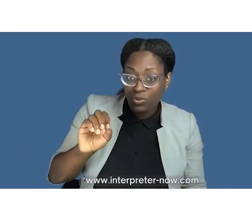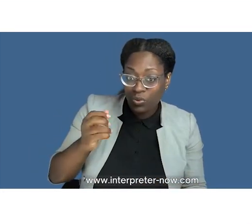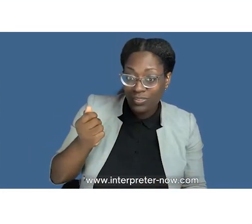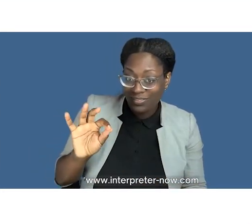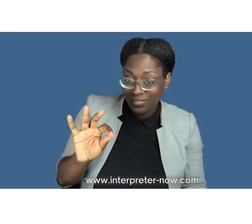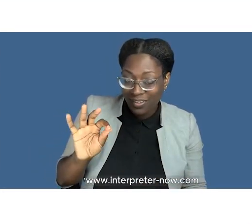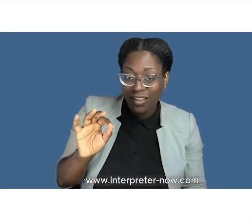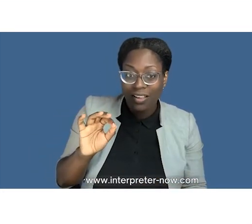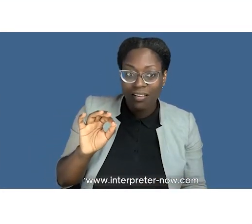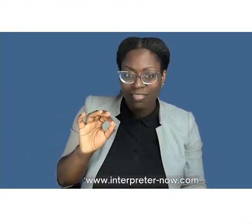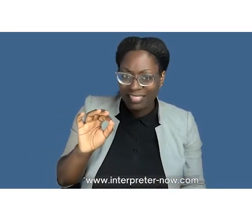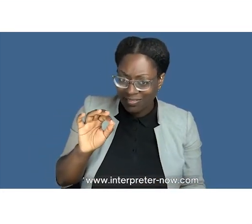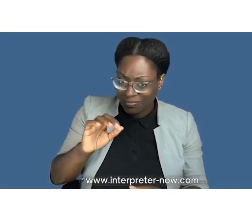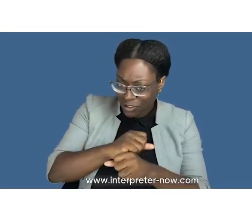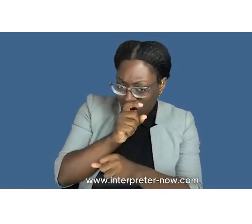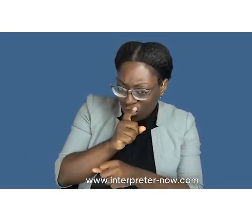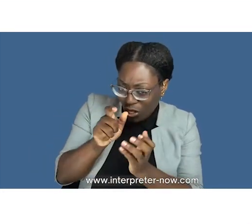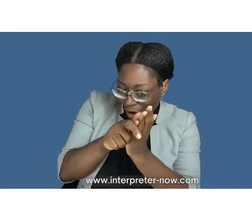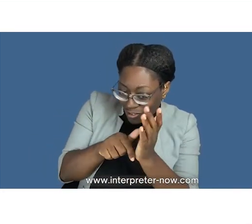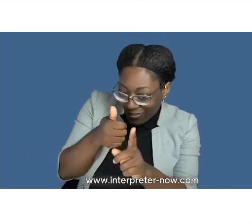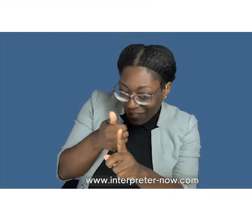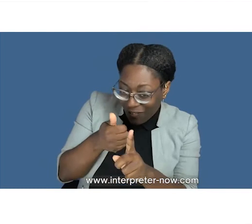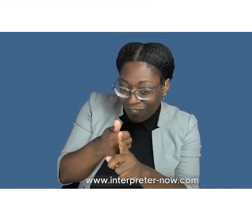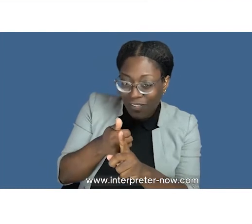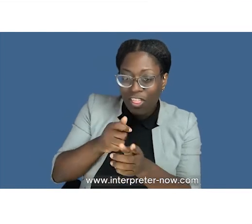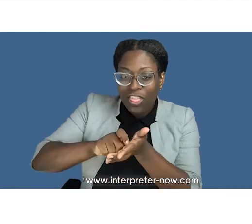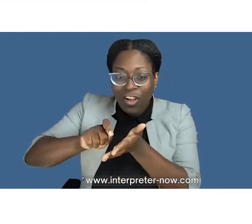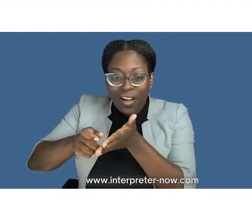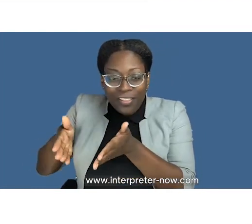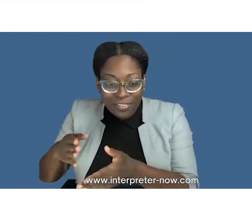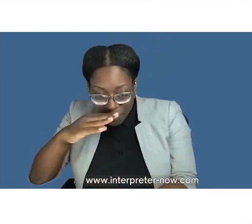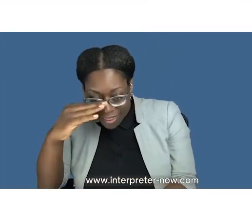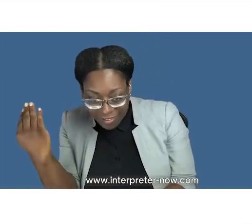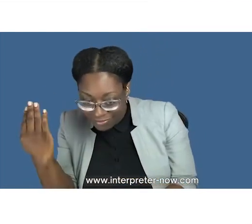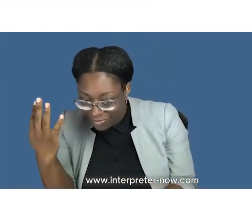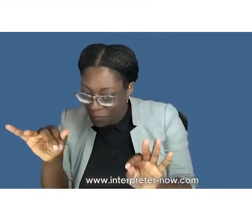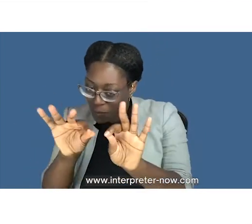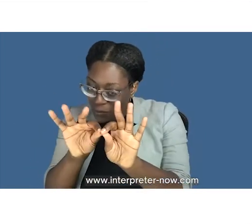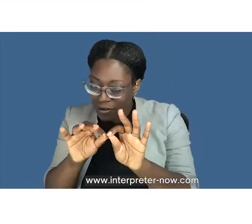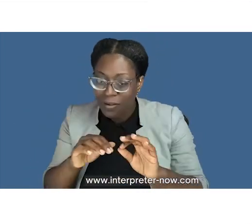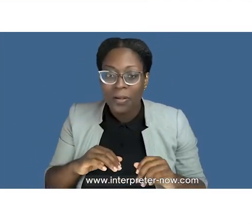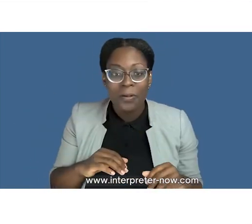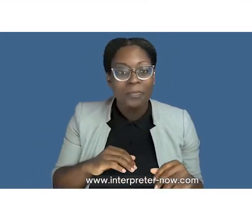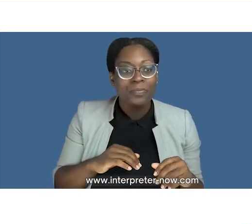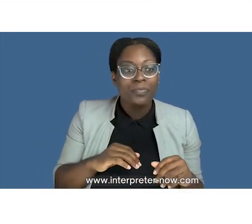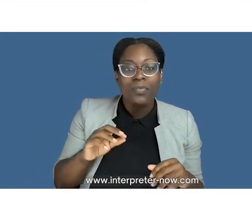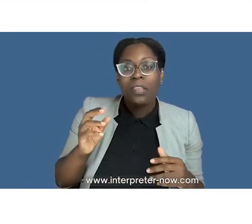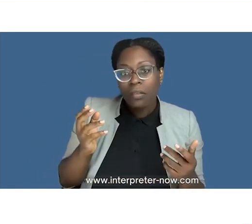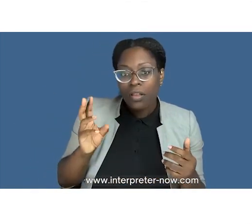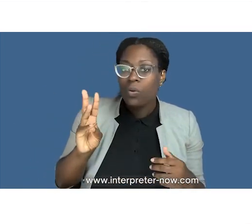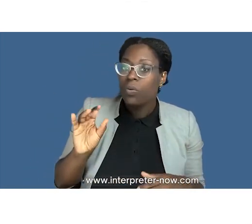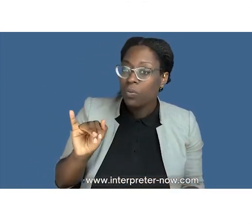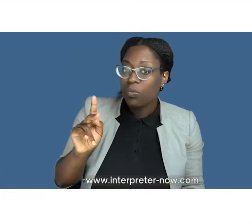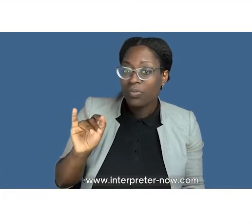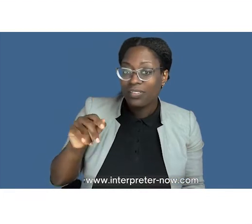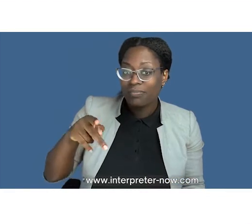written by an activist organization, to really get, the History Channel, some biases, right? And often those